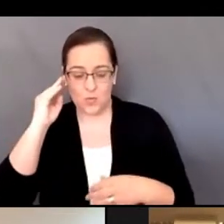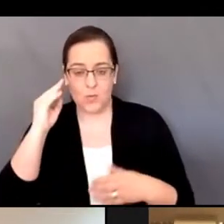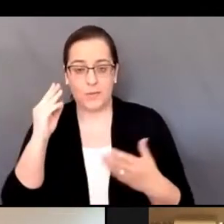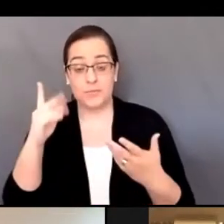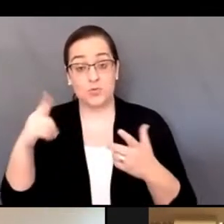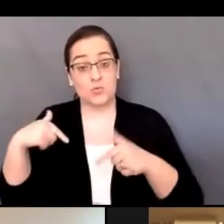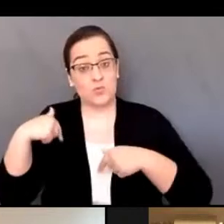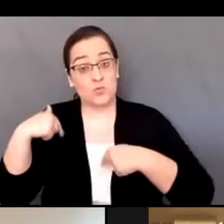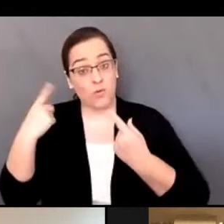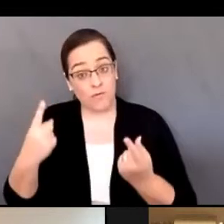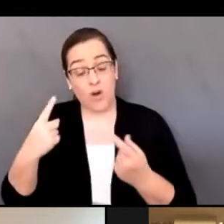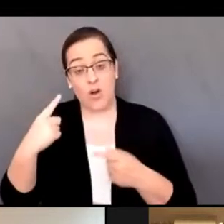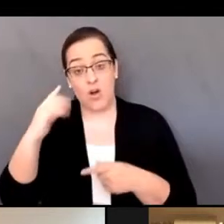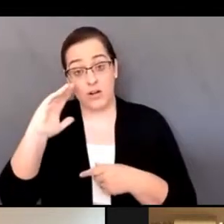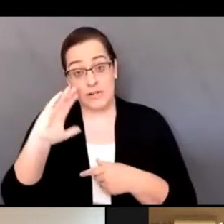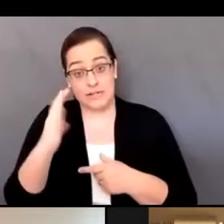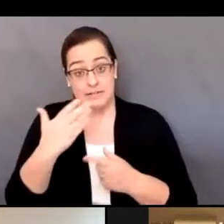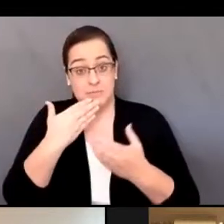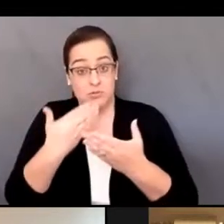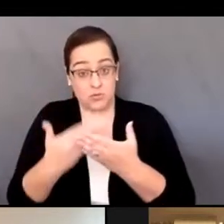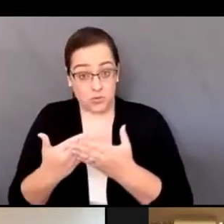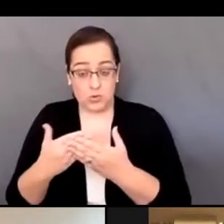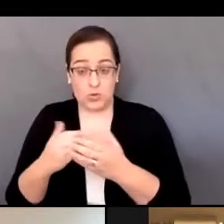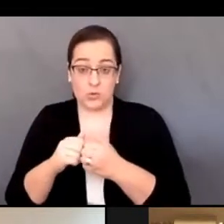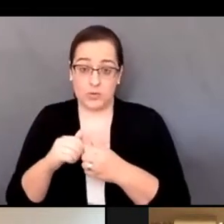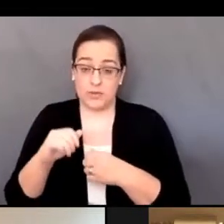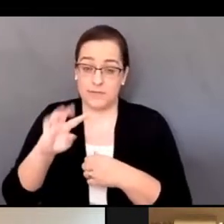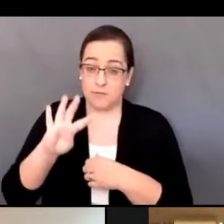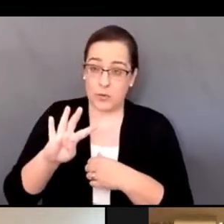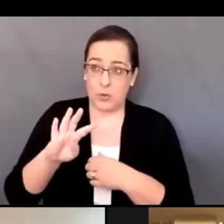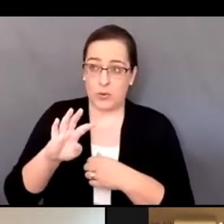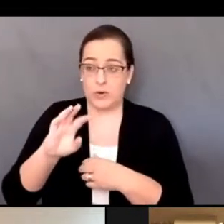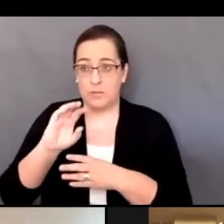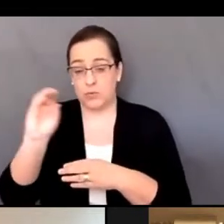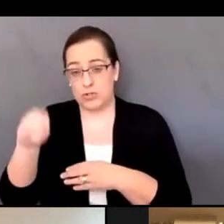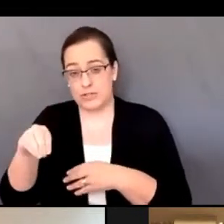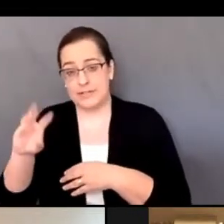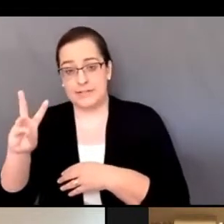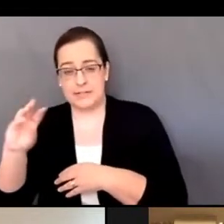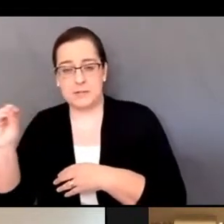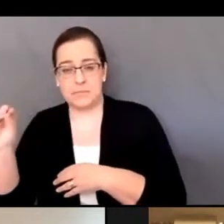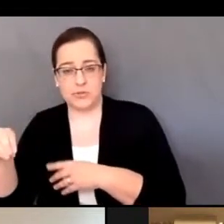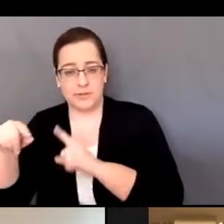so far with 4 and 6% positivity rates.